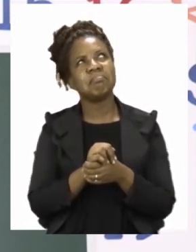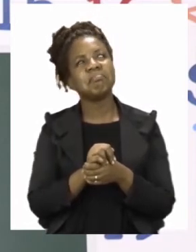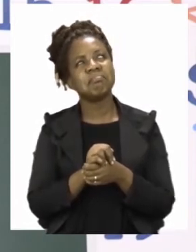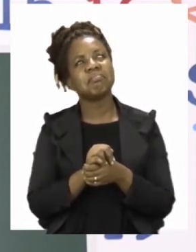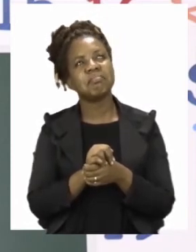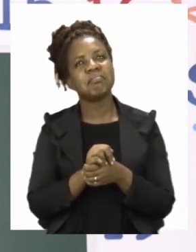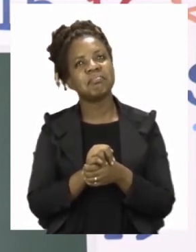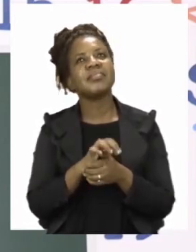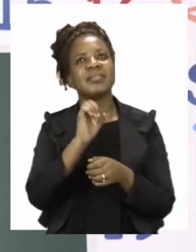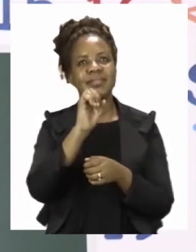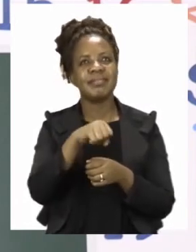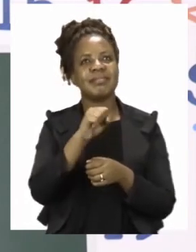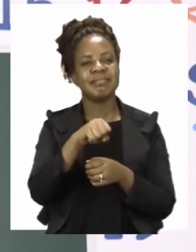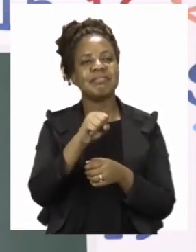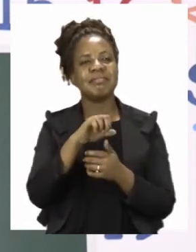439.